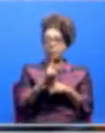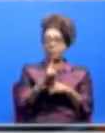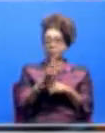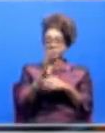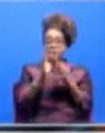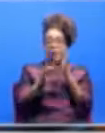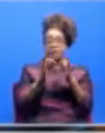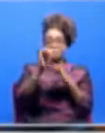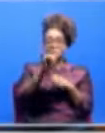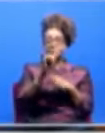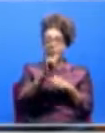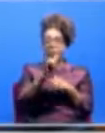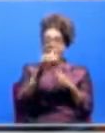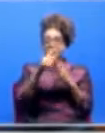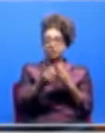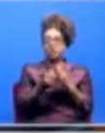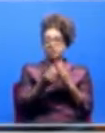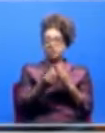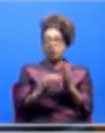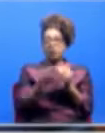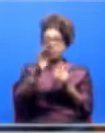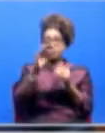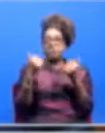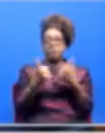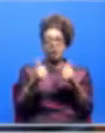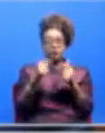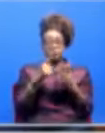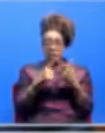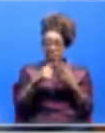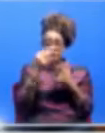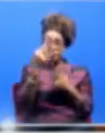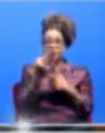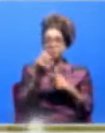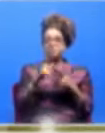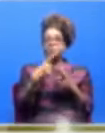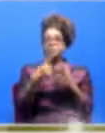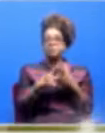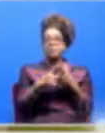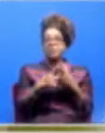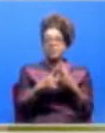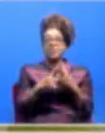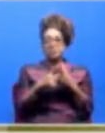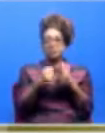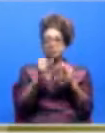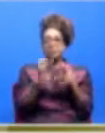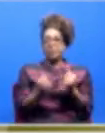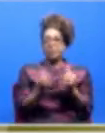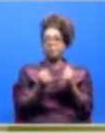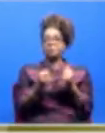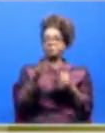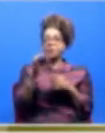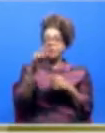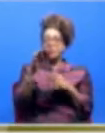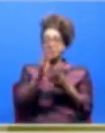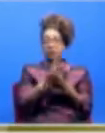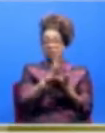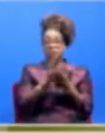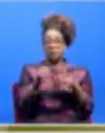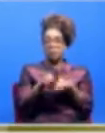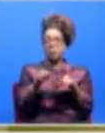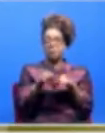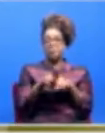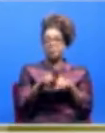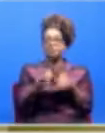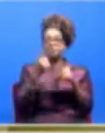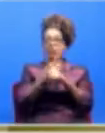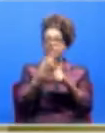if that check is not cashed for 3 years, then it becomes unclaimed assets. Mm-hmm. Same as shares. You have shares either in listed